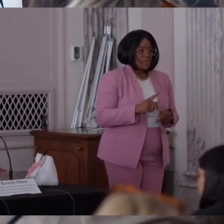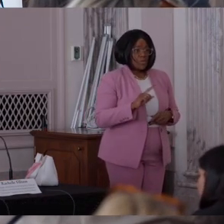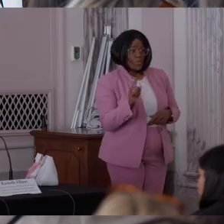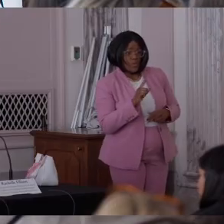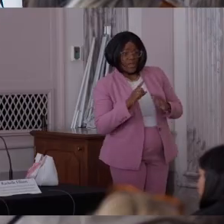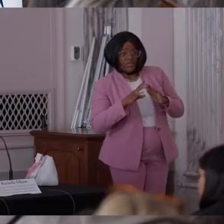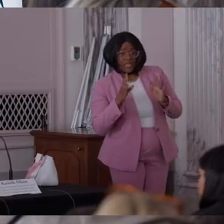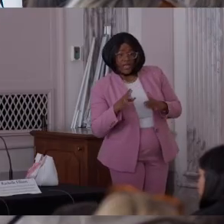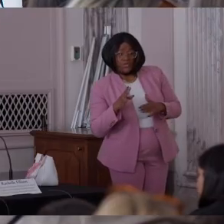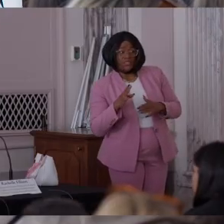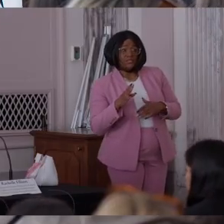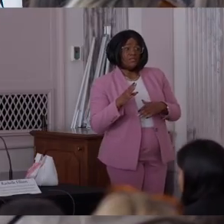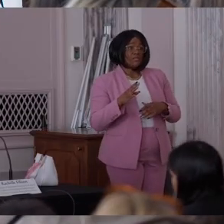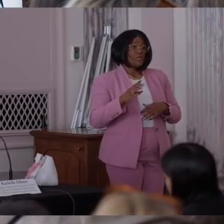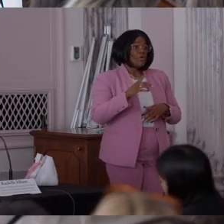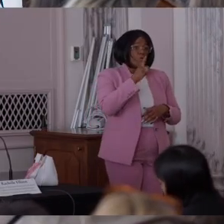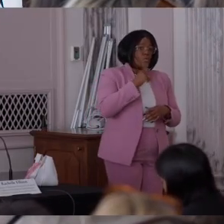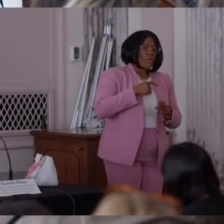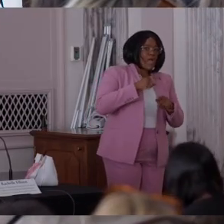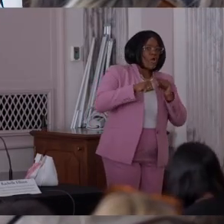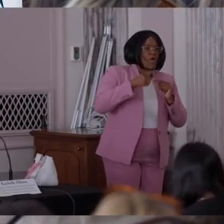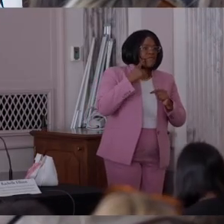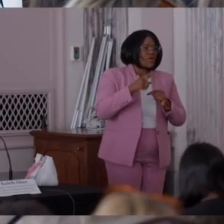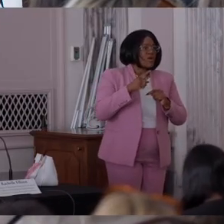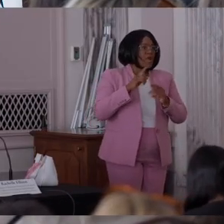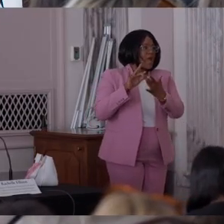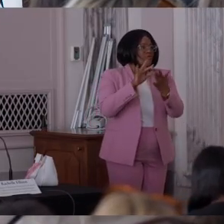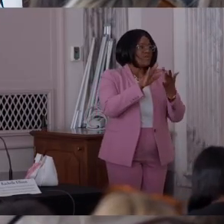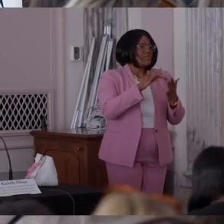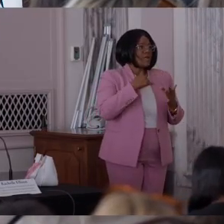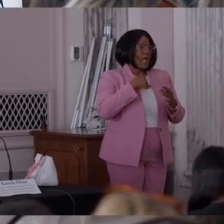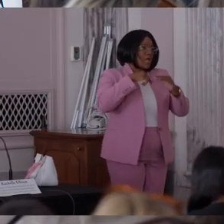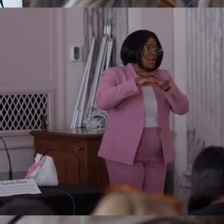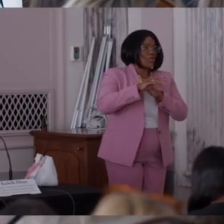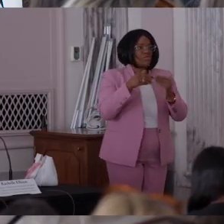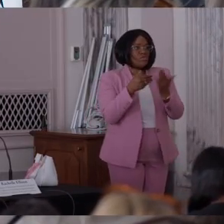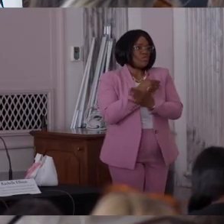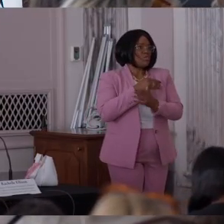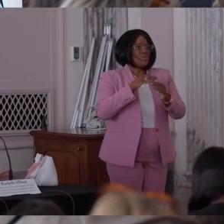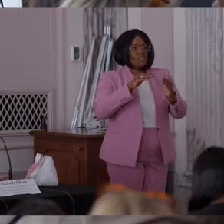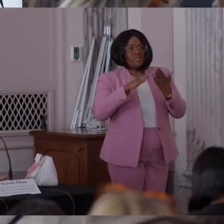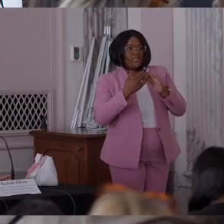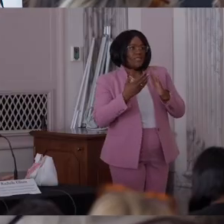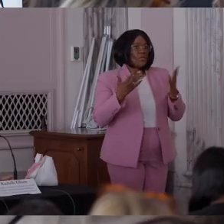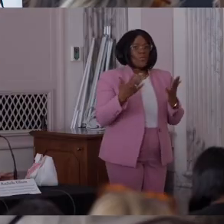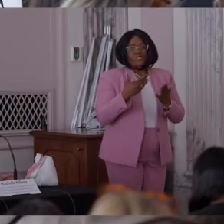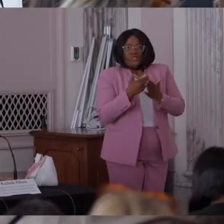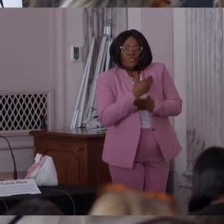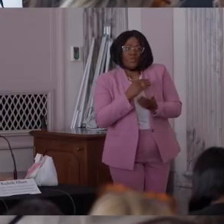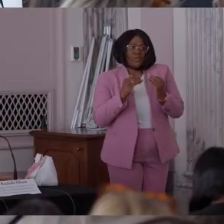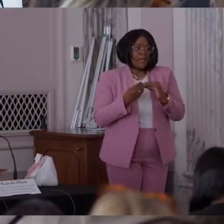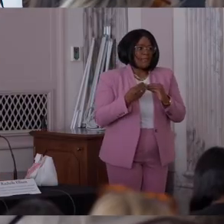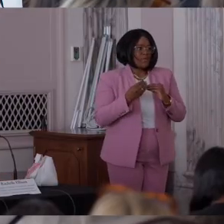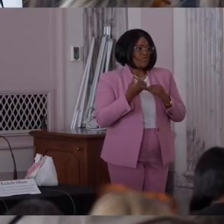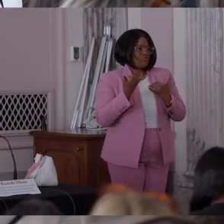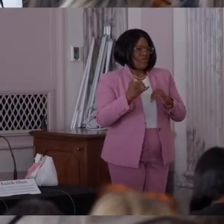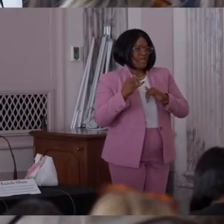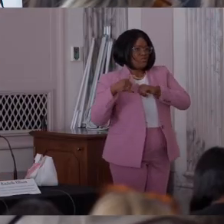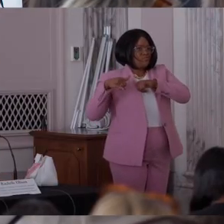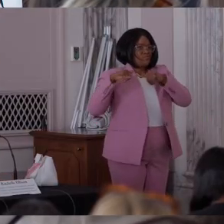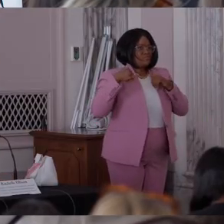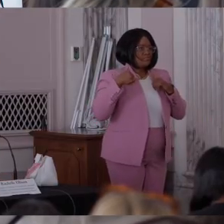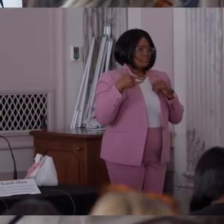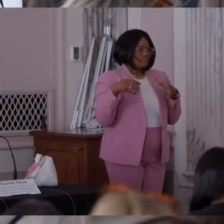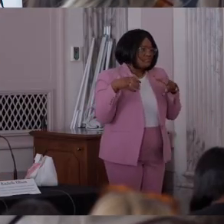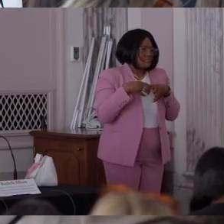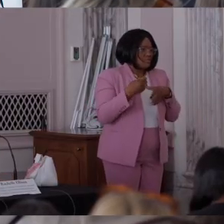Where is the housing? Who do I call for outreach? Every time I go to a new city, I've got to like, what's the outreach number? And so trying to bring that all